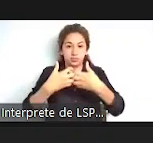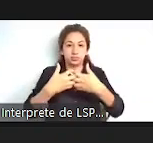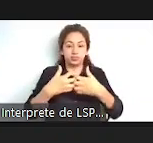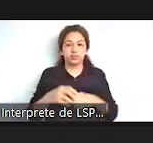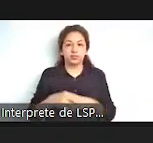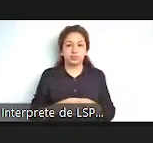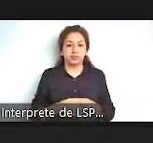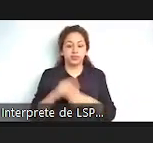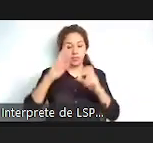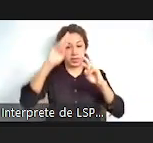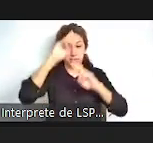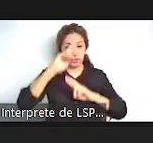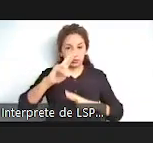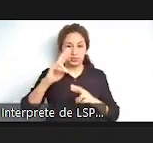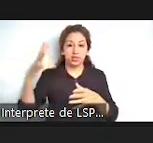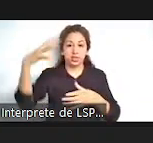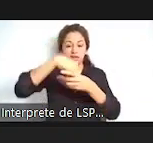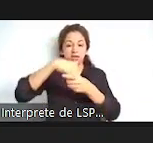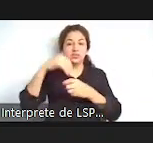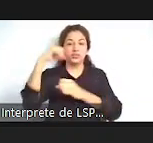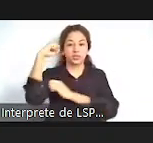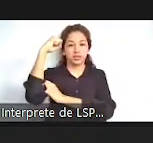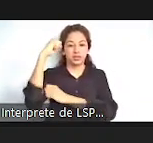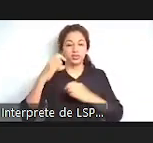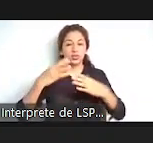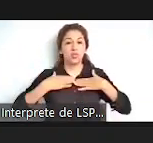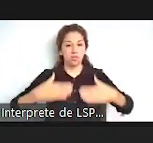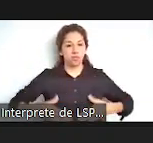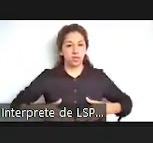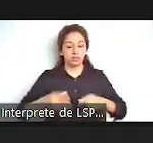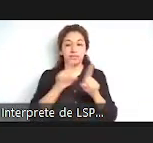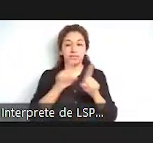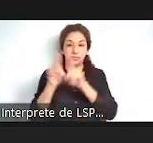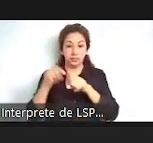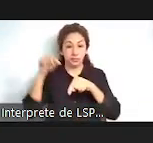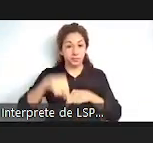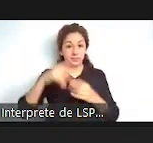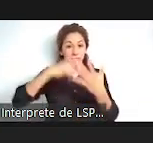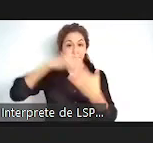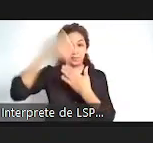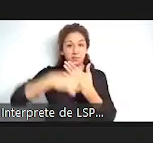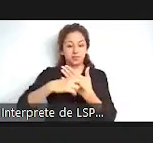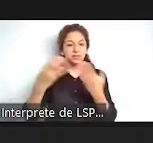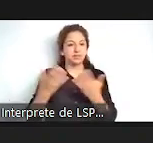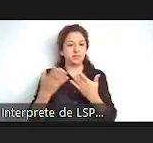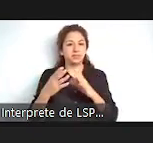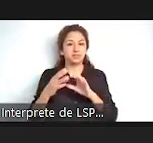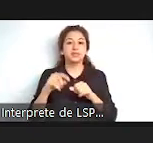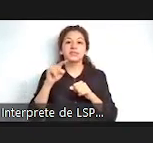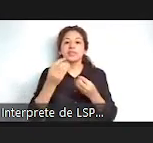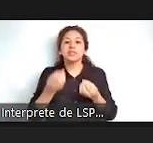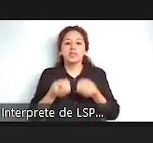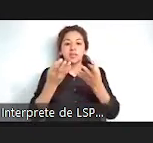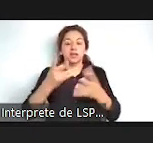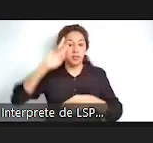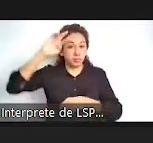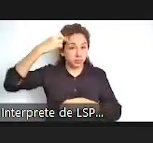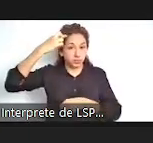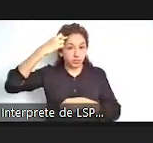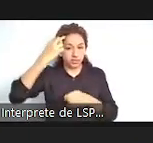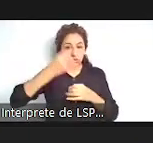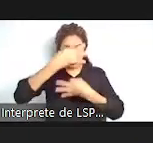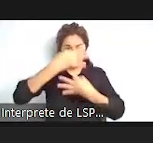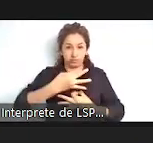the business conducts that are respectful of human rights so this action plan is going to help to articulate